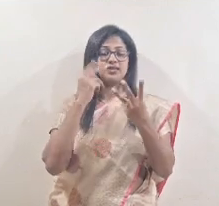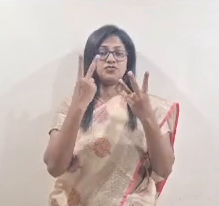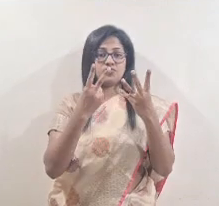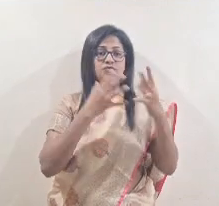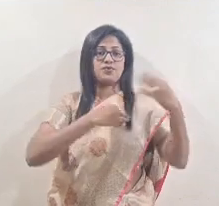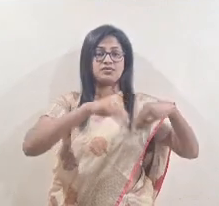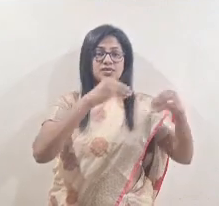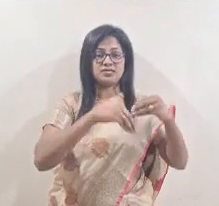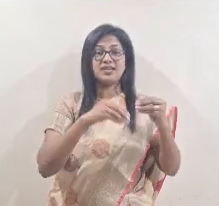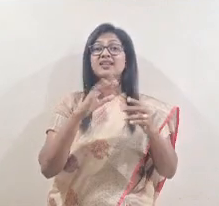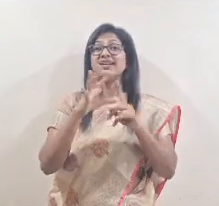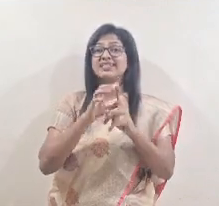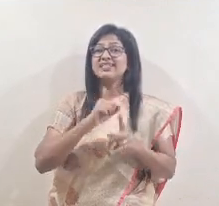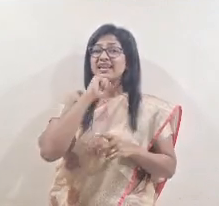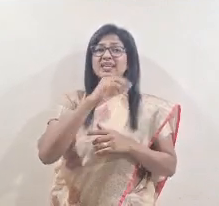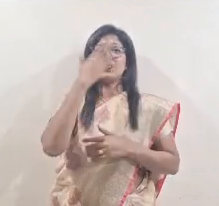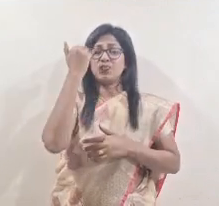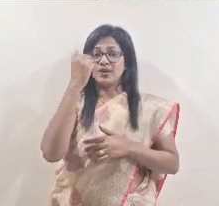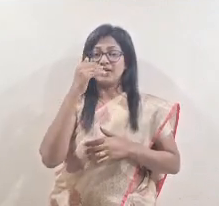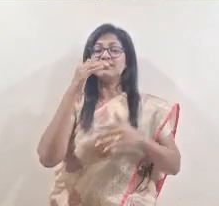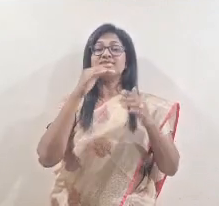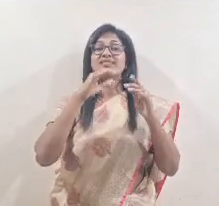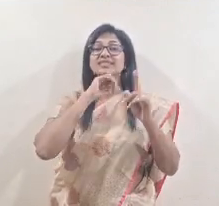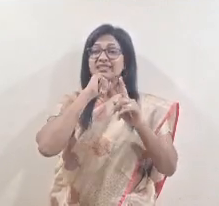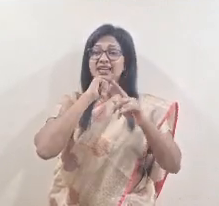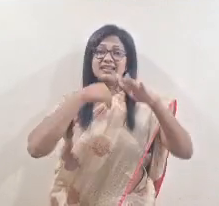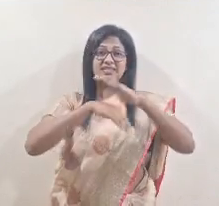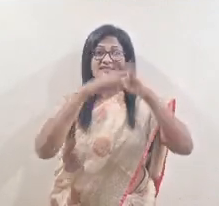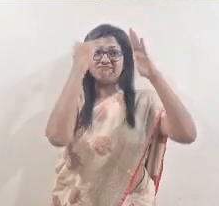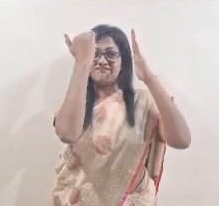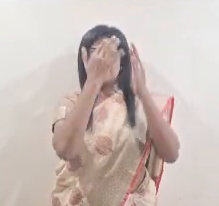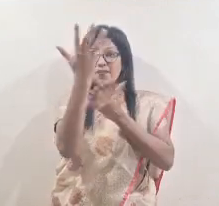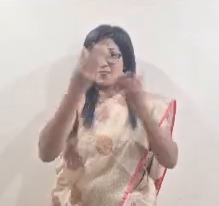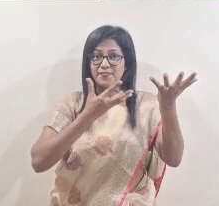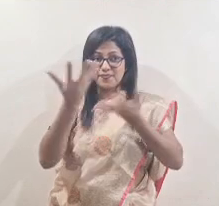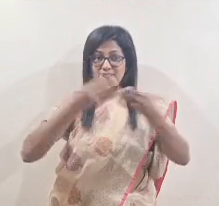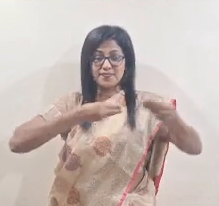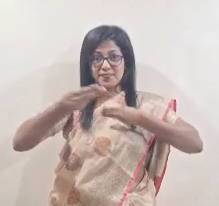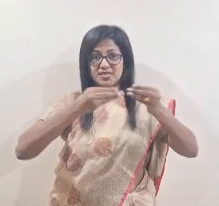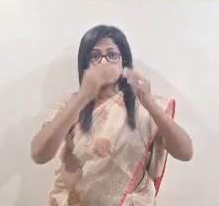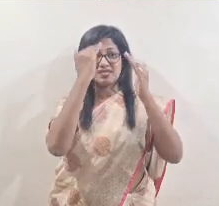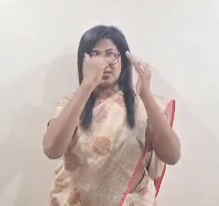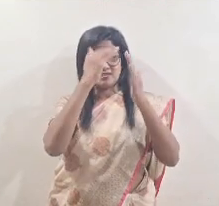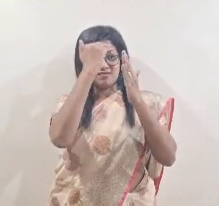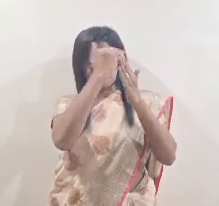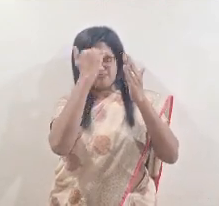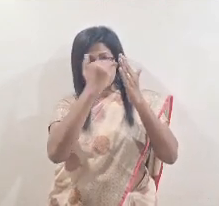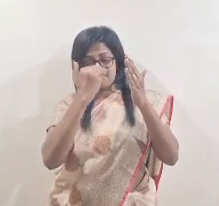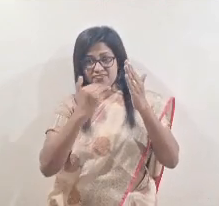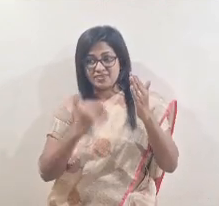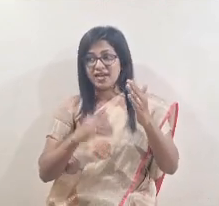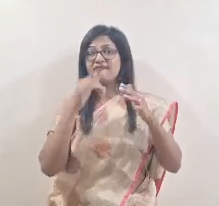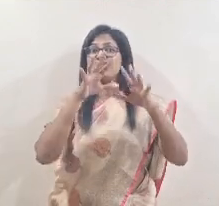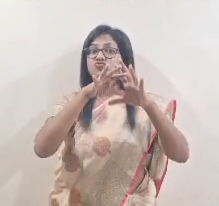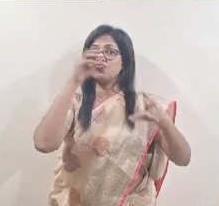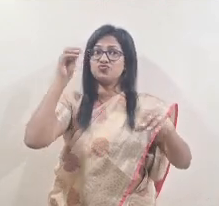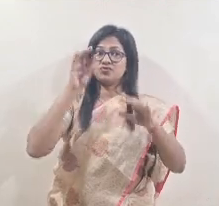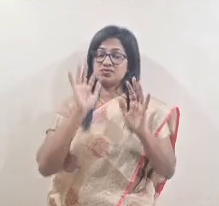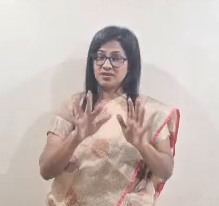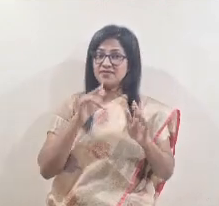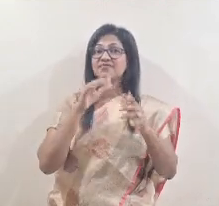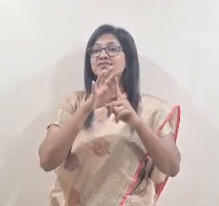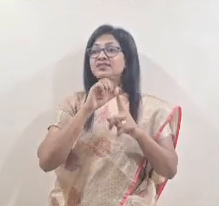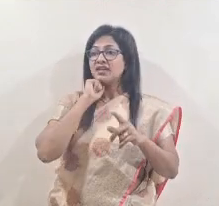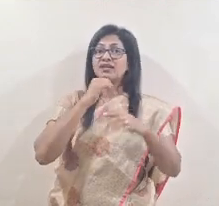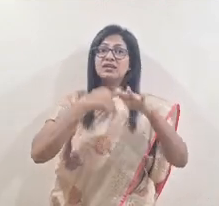why Delhi? Because Delhi has a hierarchy of commercial areas, and these two markets have been chosen from that hierarchy. And Delhi's also have